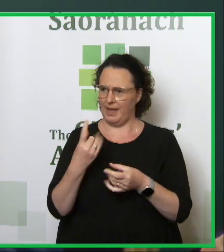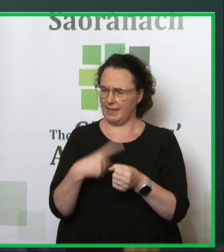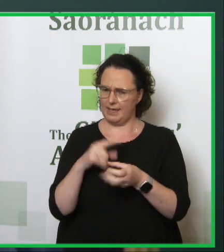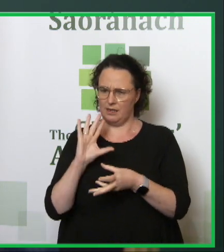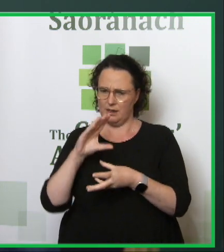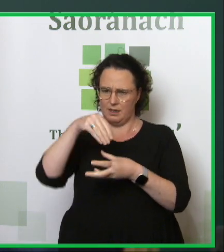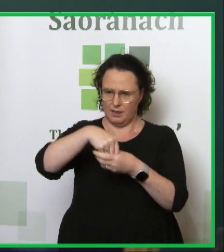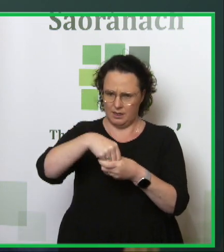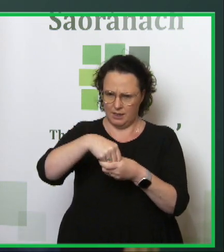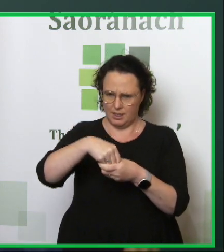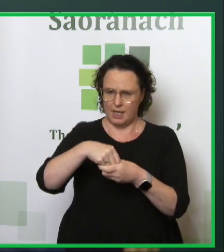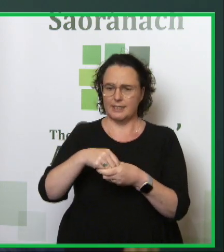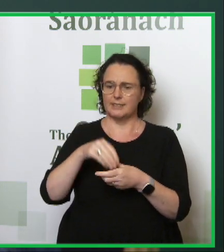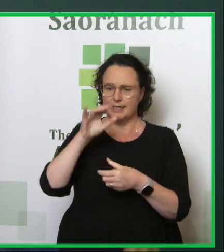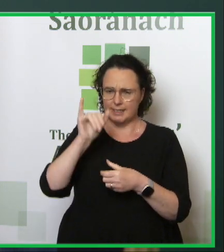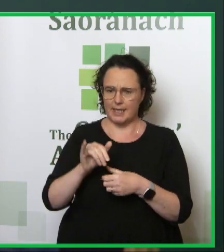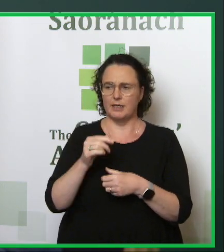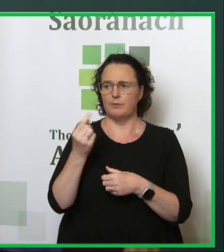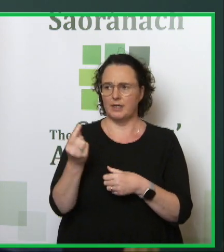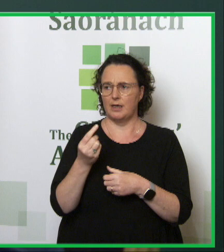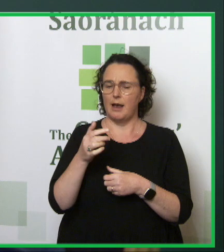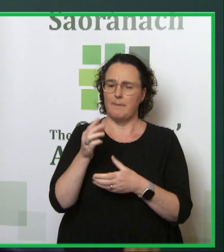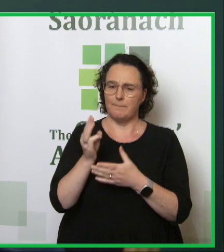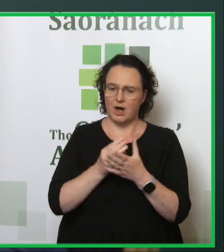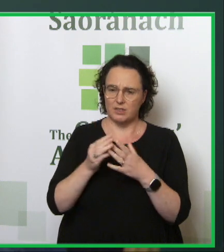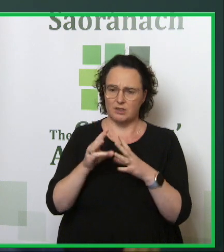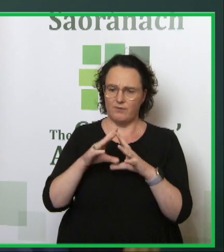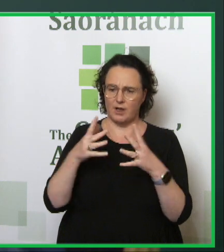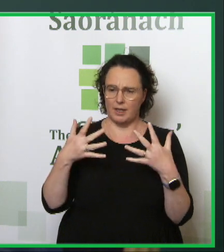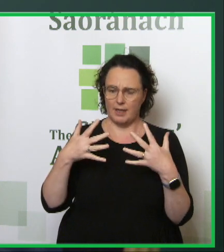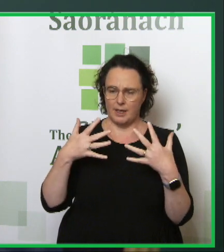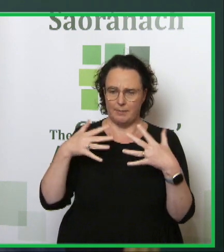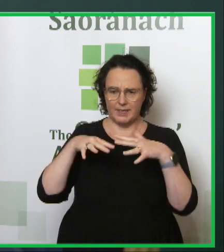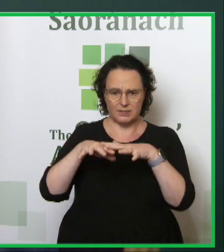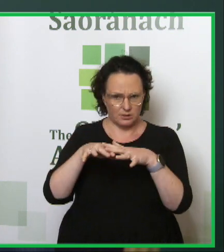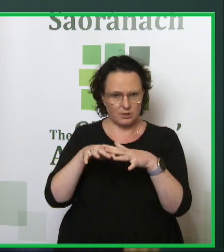could be part of a hybrid solution for certain drugs. For example,